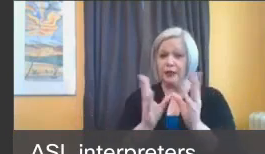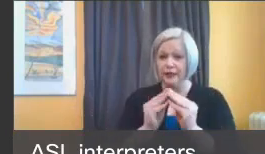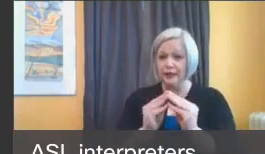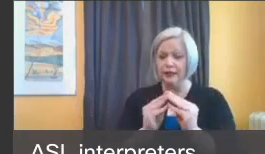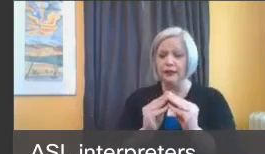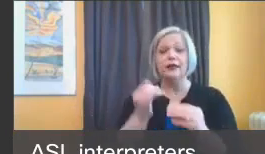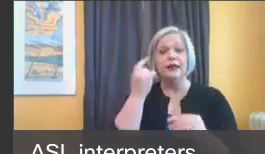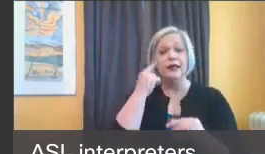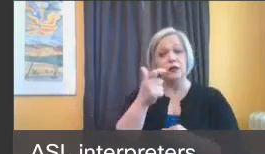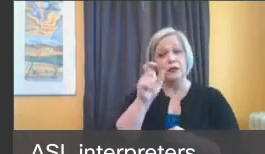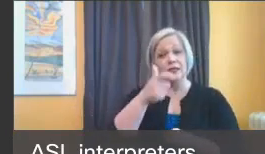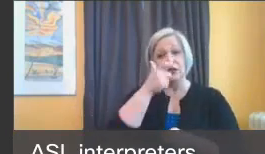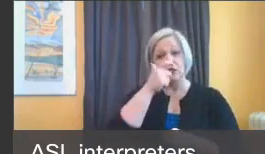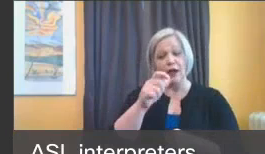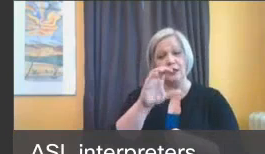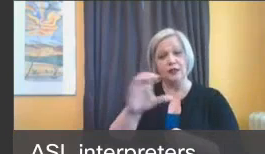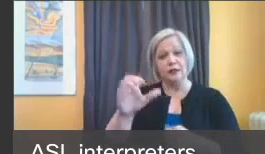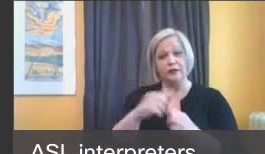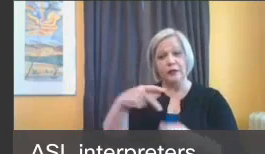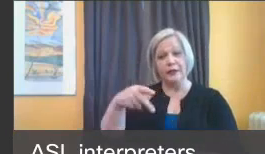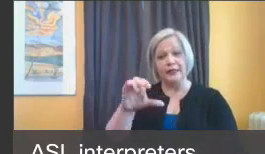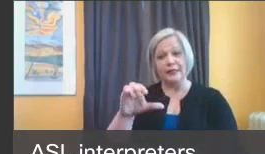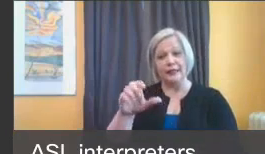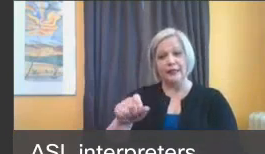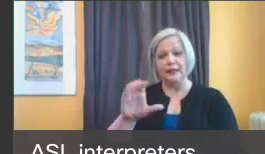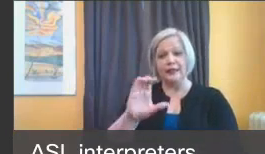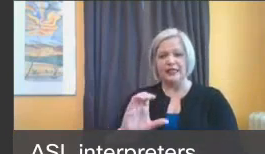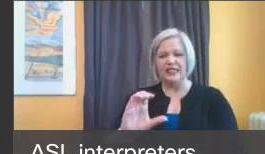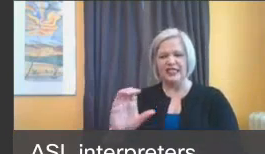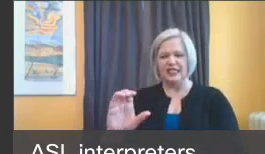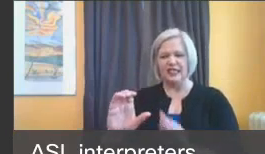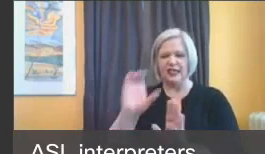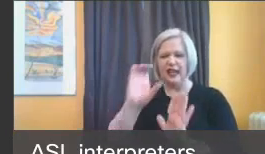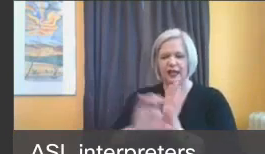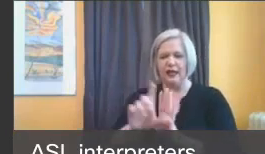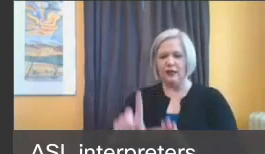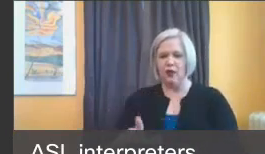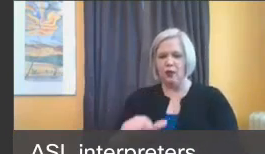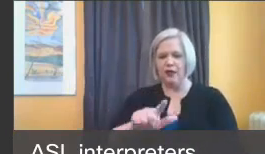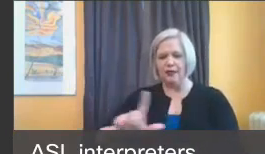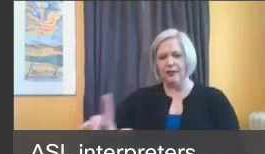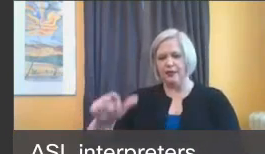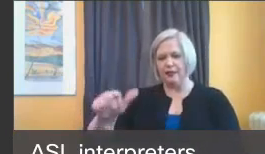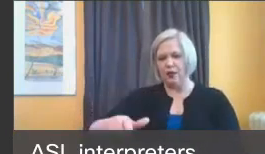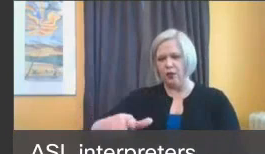To view the closed captions from a PC, click the CC icon in the lower left corner of your